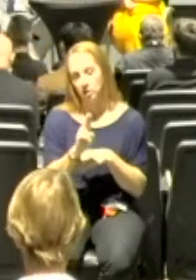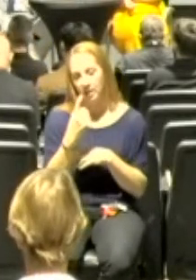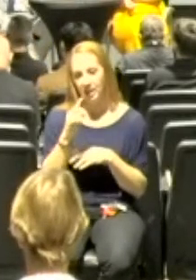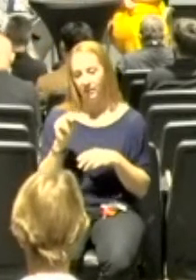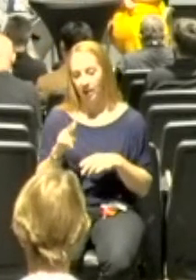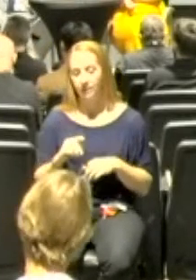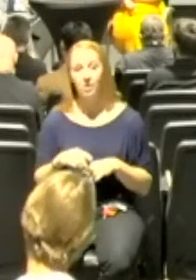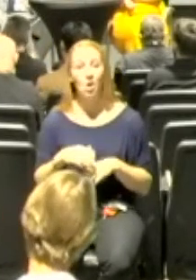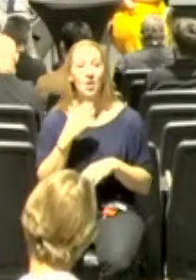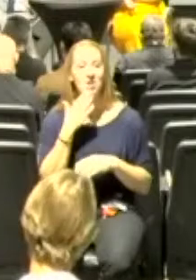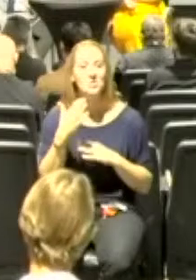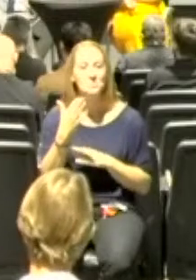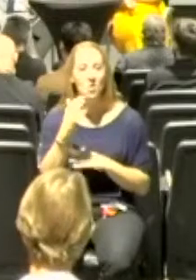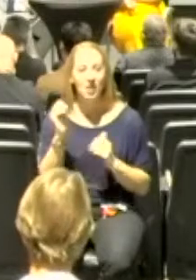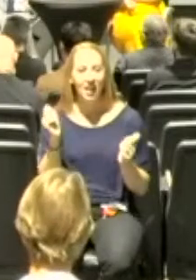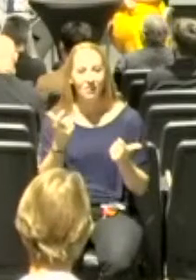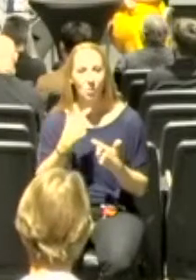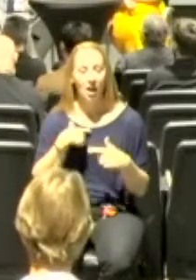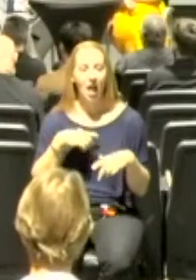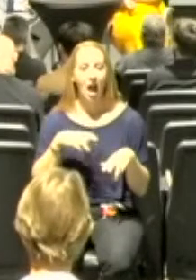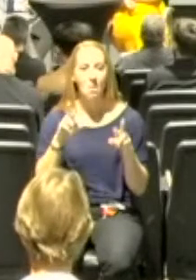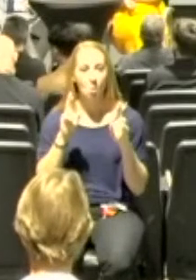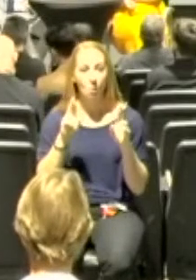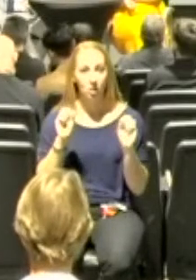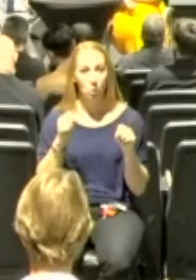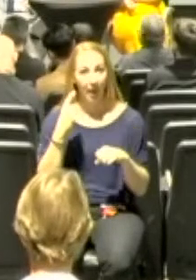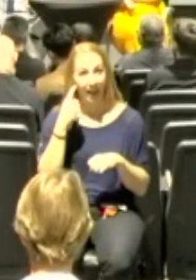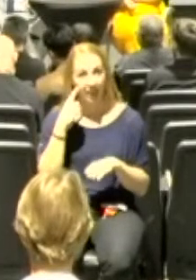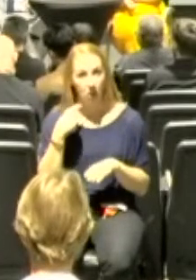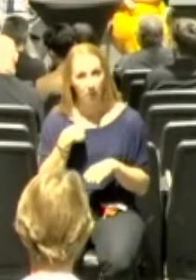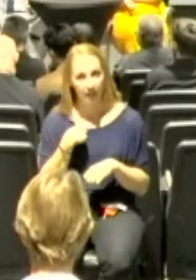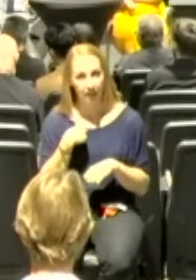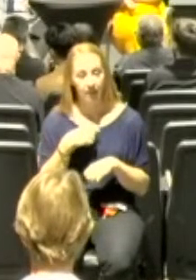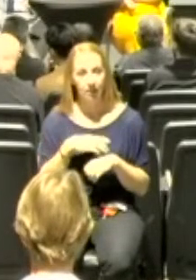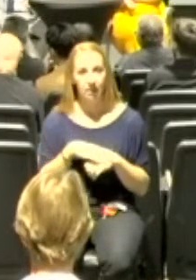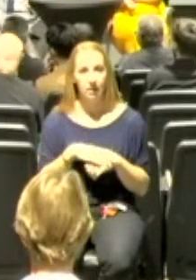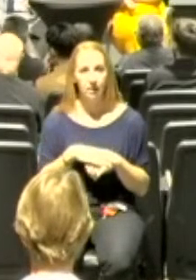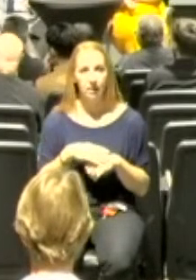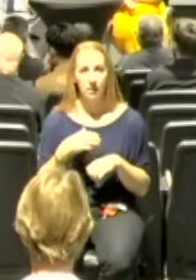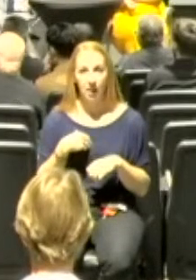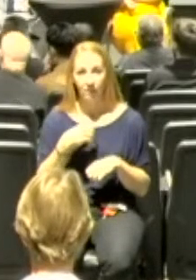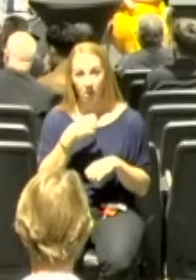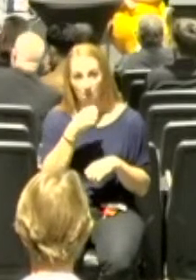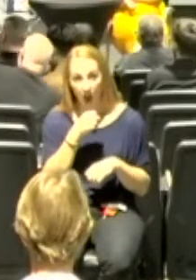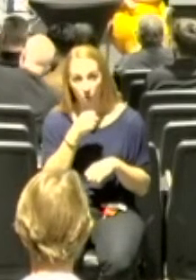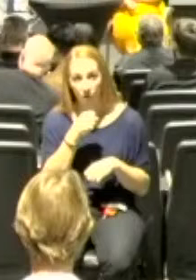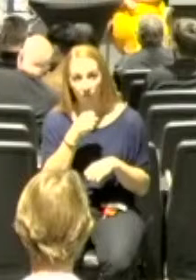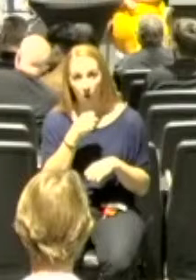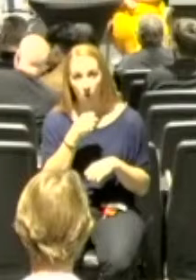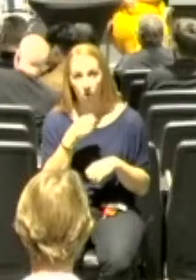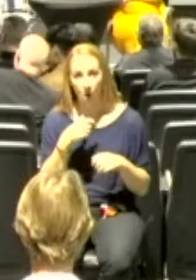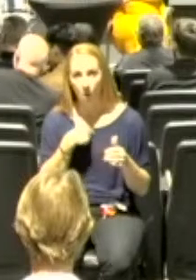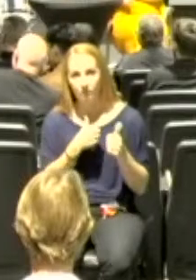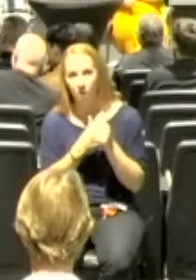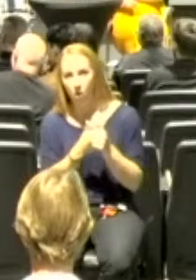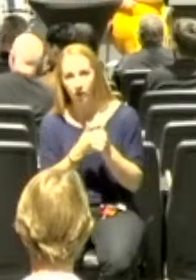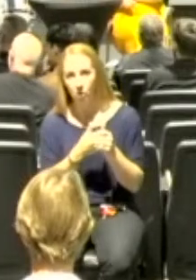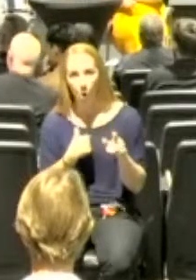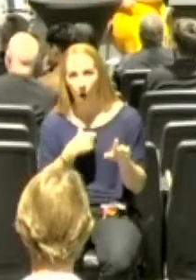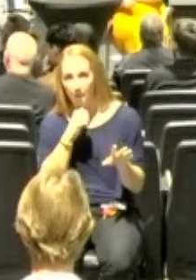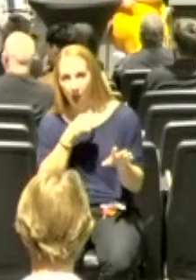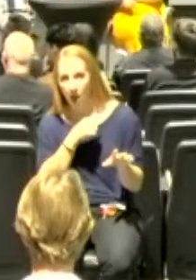Well, first of all, good morning, everyone. I'm hopeful that you can hear me. We have the microphones here, and I'm following direction. No, I'm not.